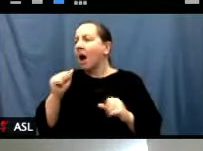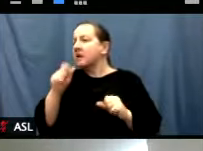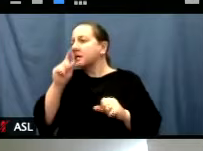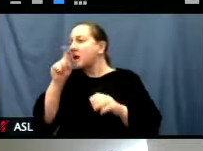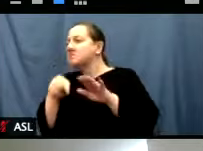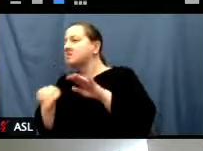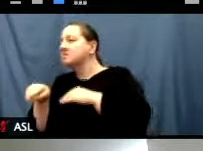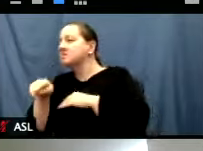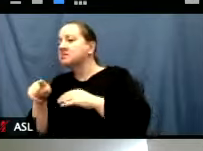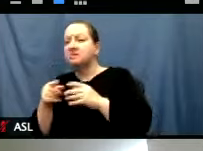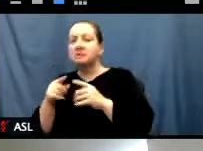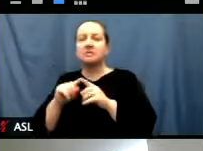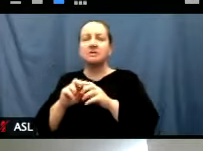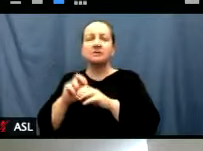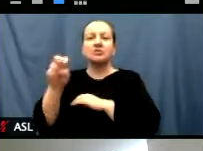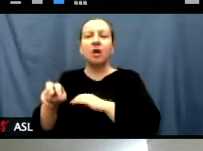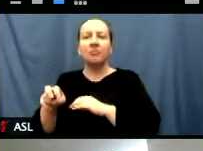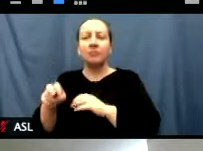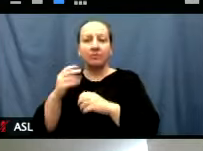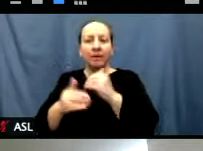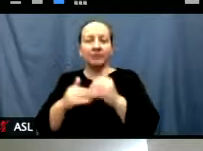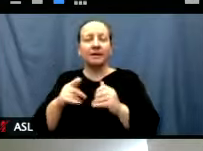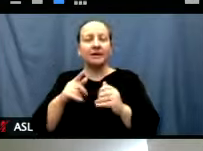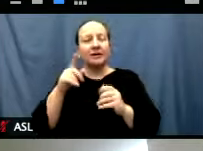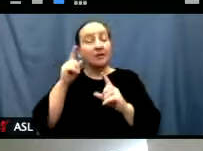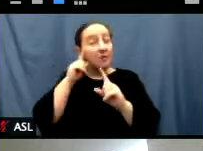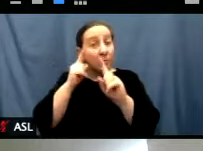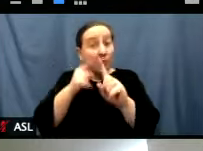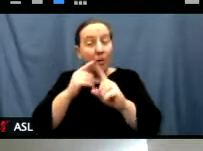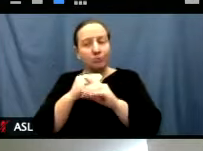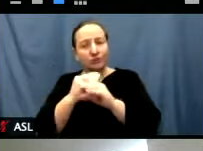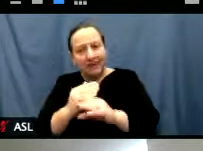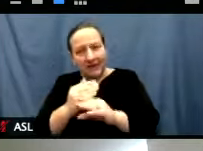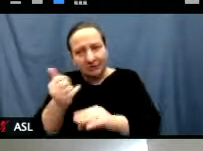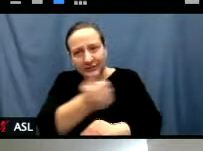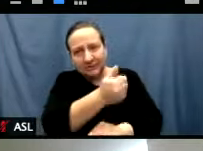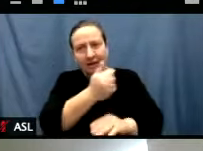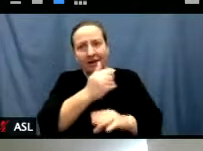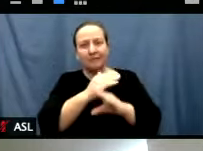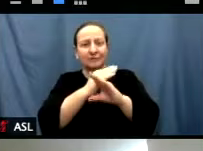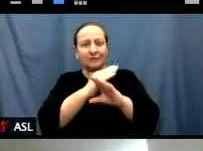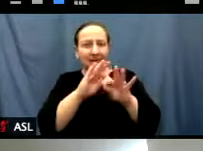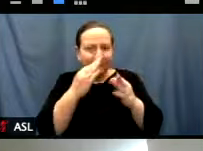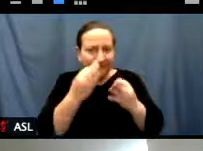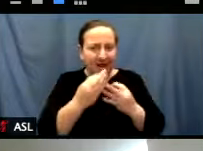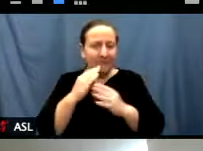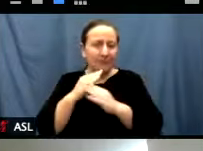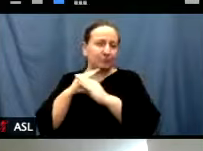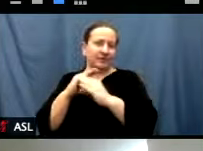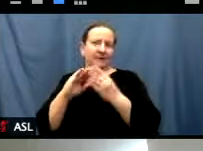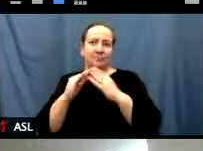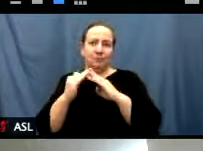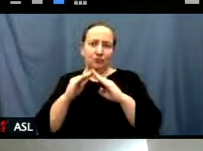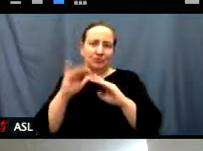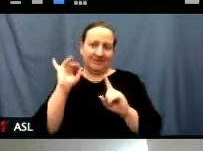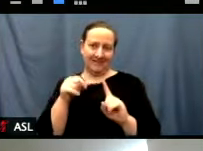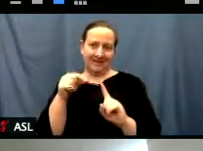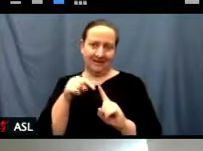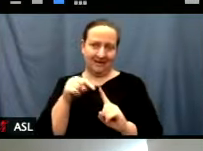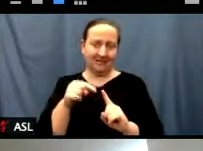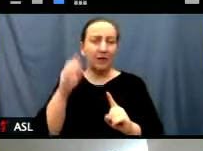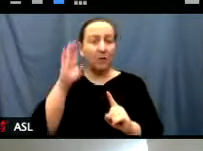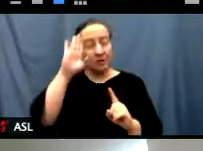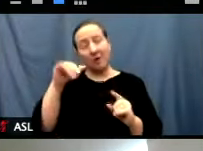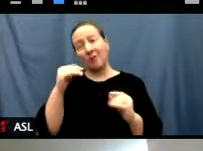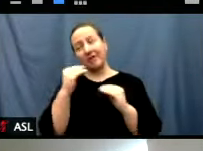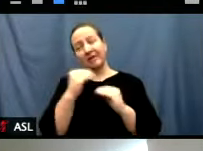about protecting yourself, your family, and our community right now. And so we know that there are